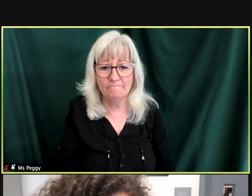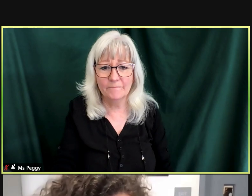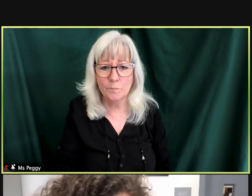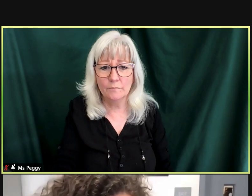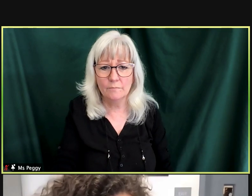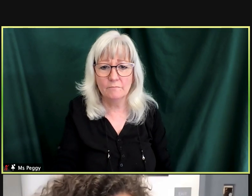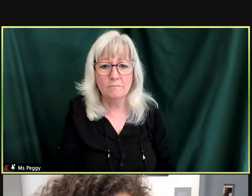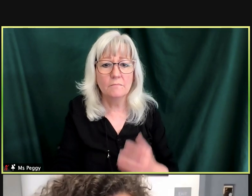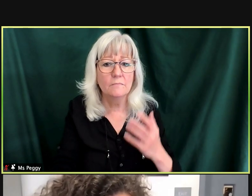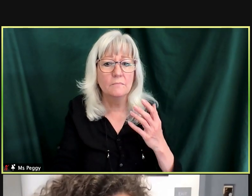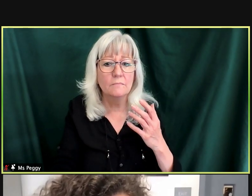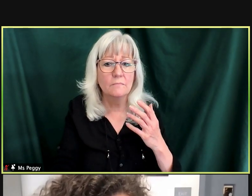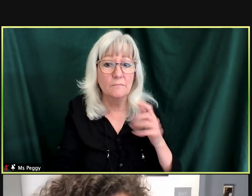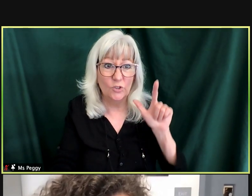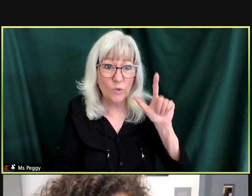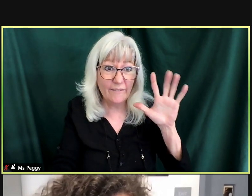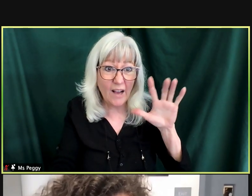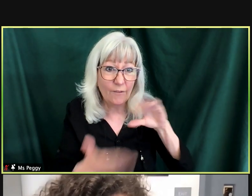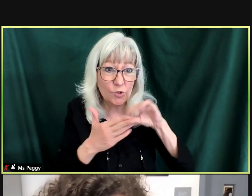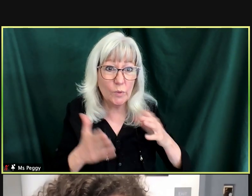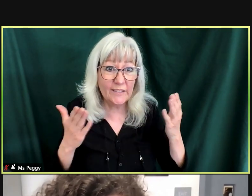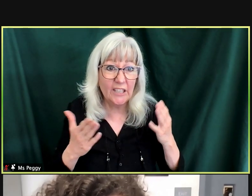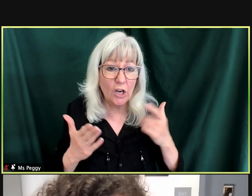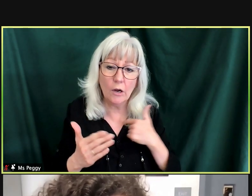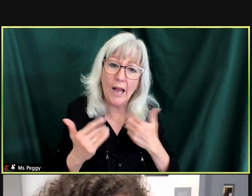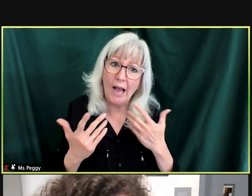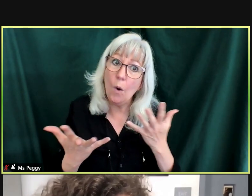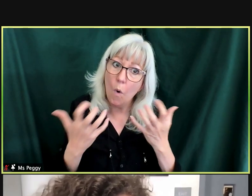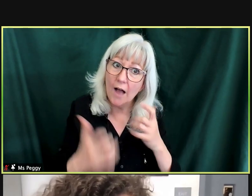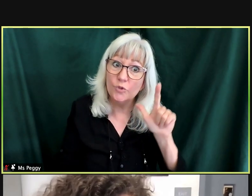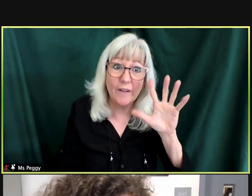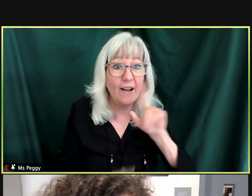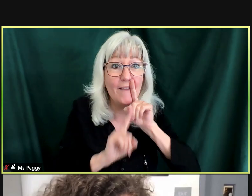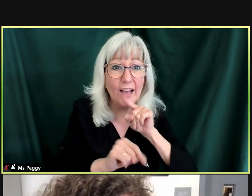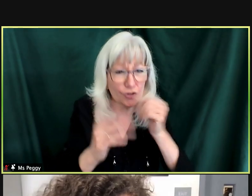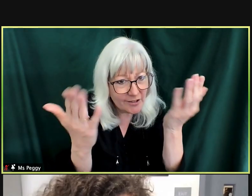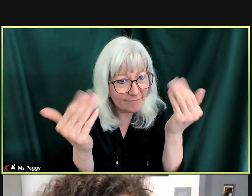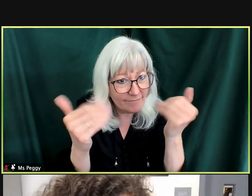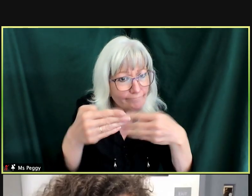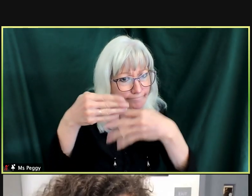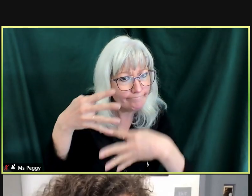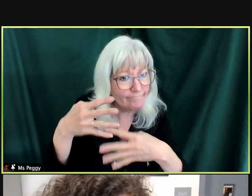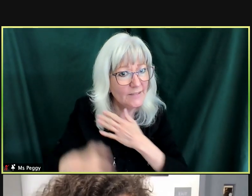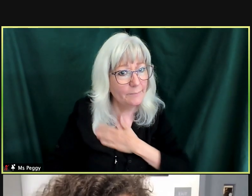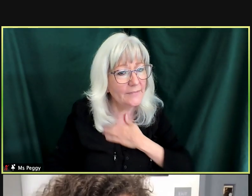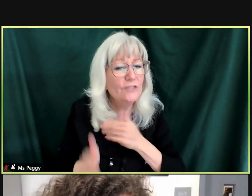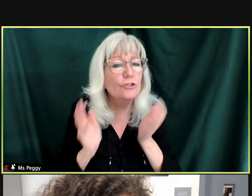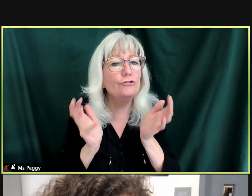We got 25 kids in here. I'm looking for 25 answers.